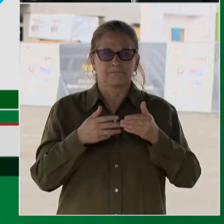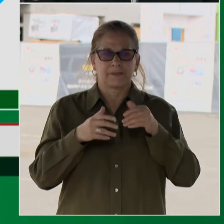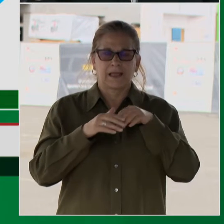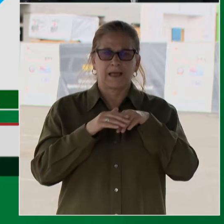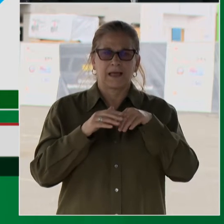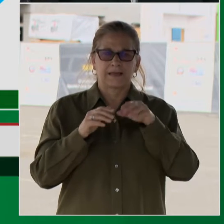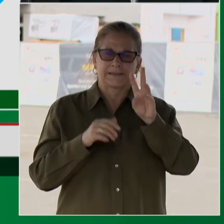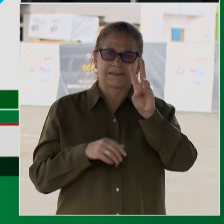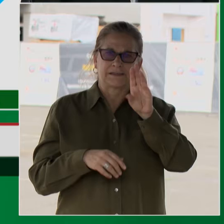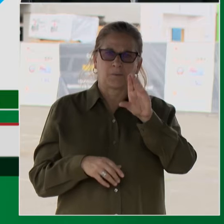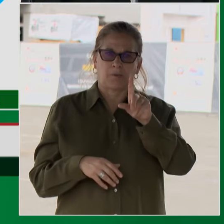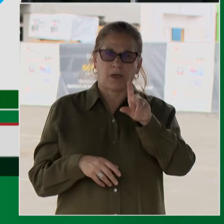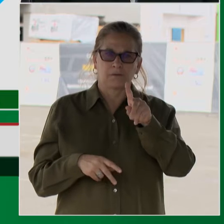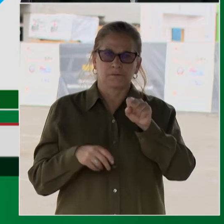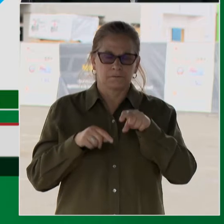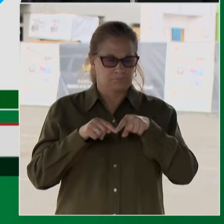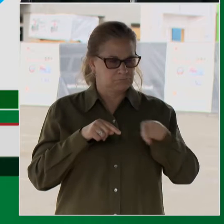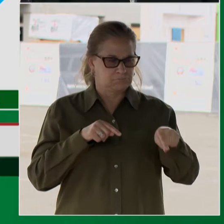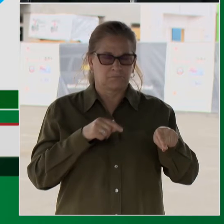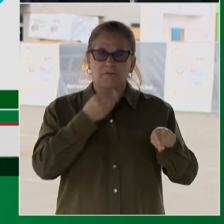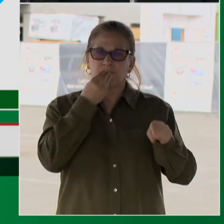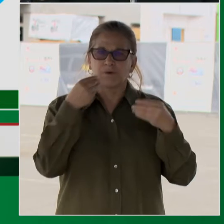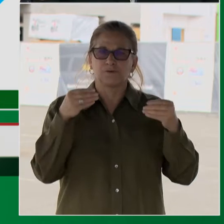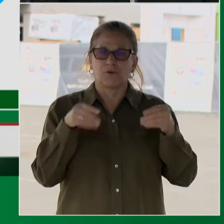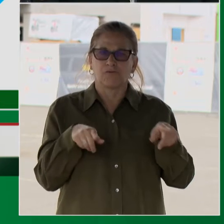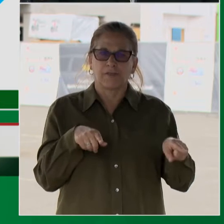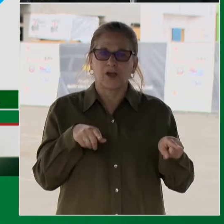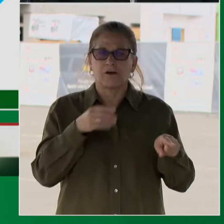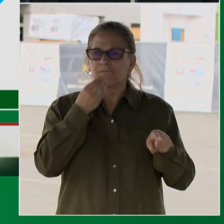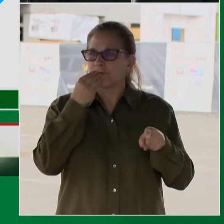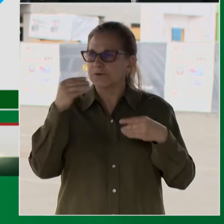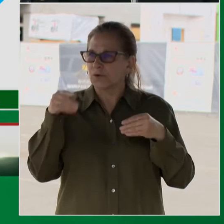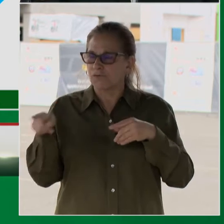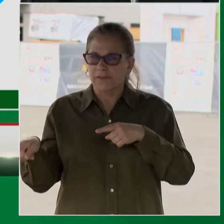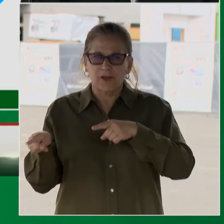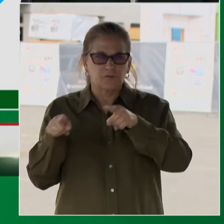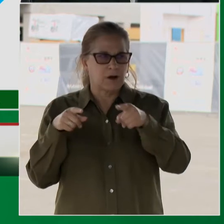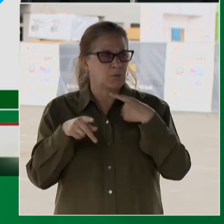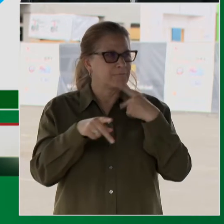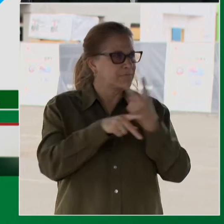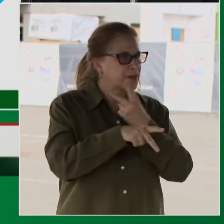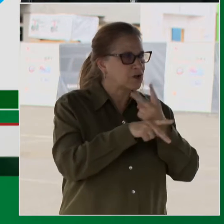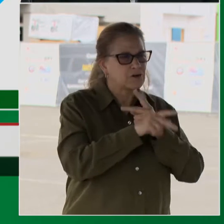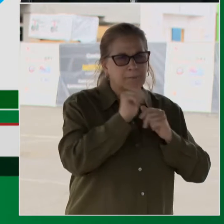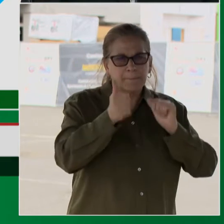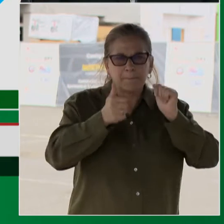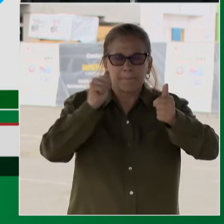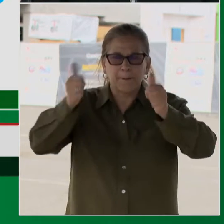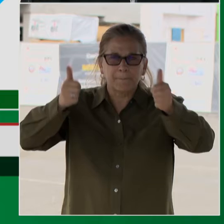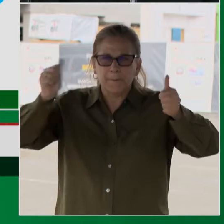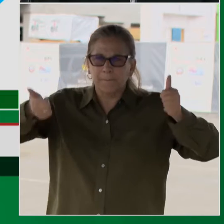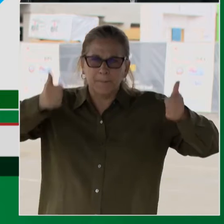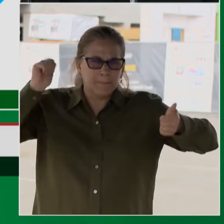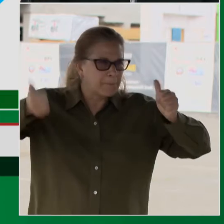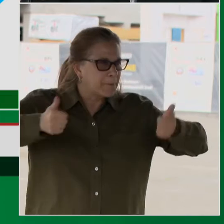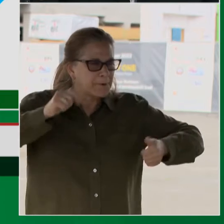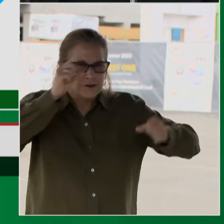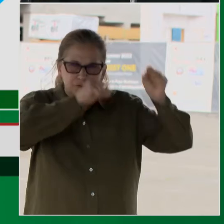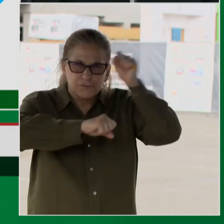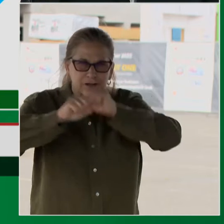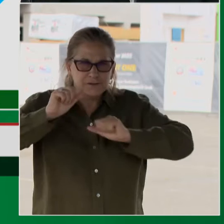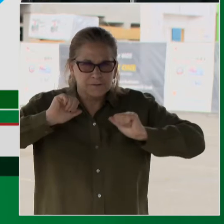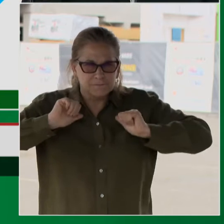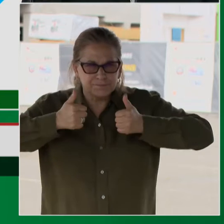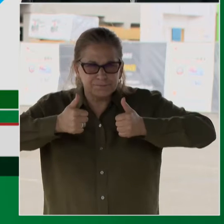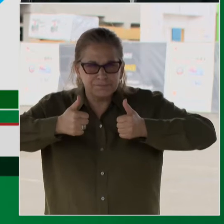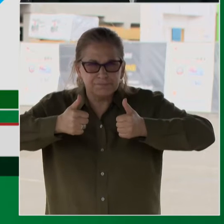void with a more aggressive and targeted approach to secure grocery stores, brick and mortar fresh food markets within a mile for